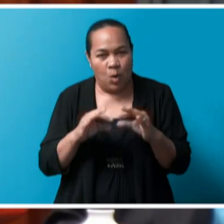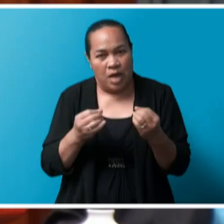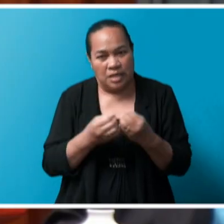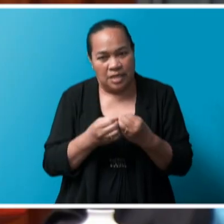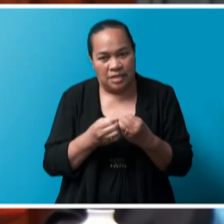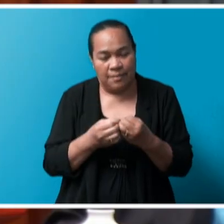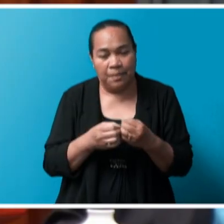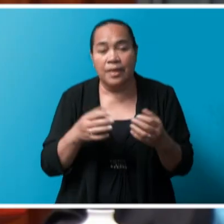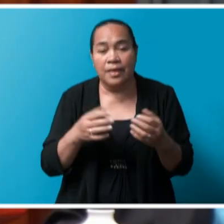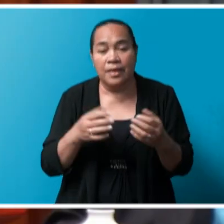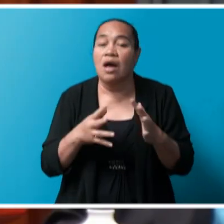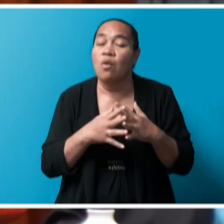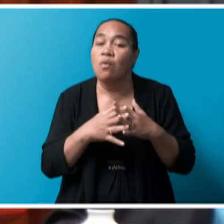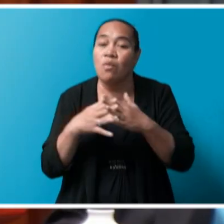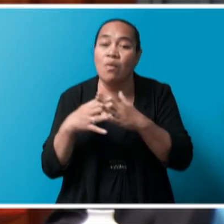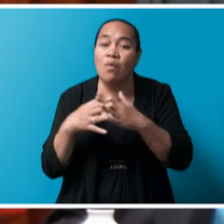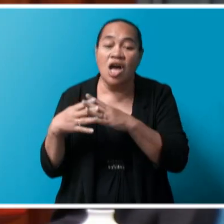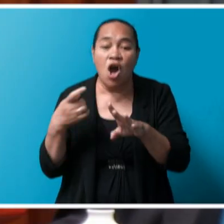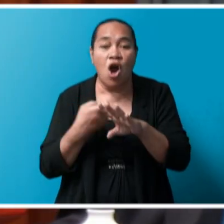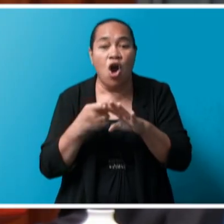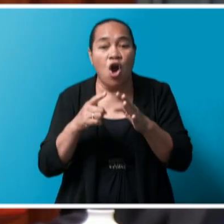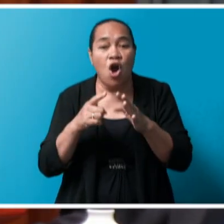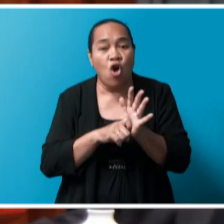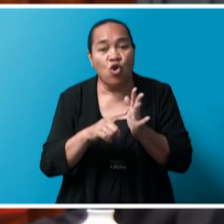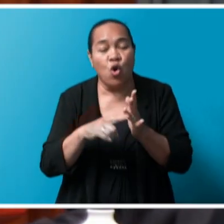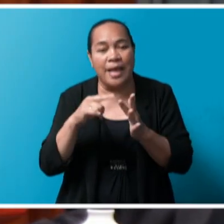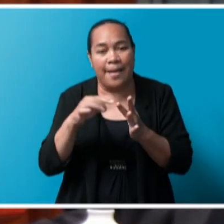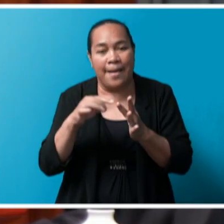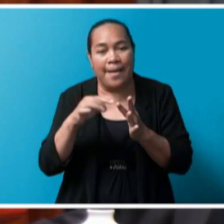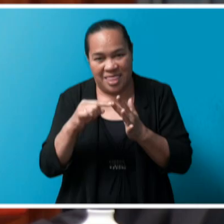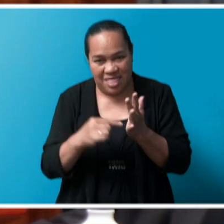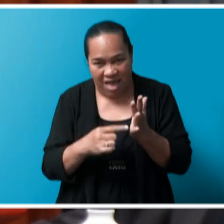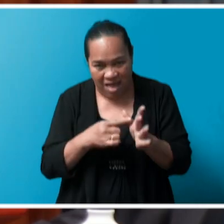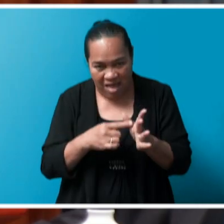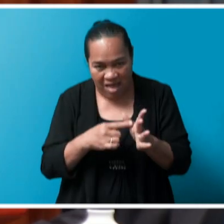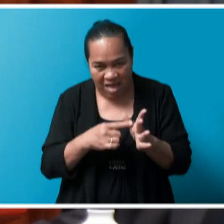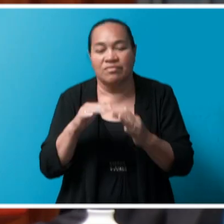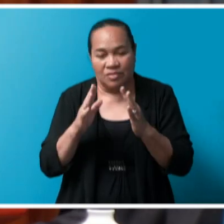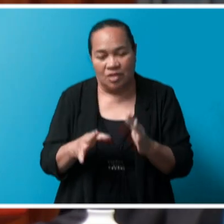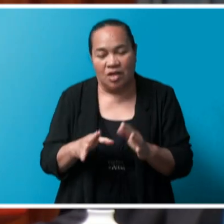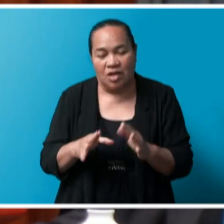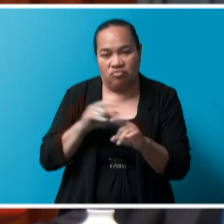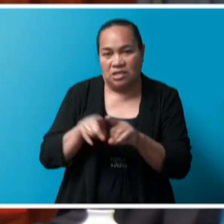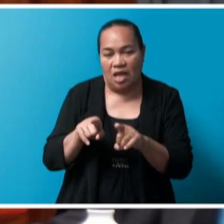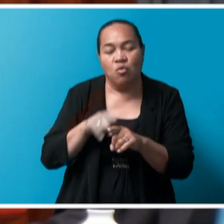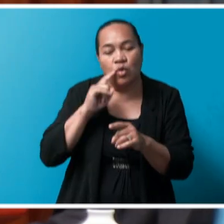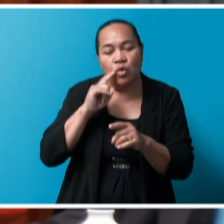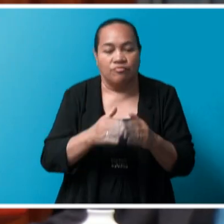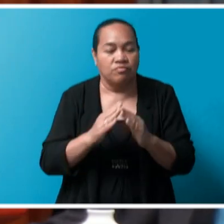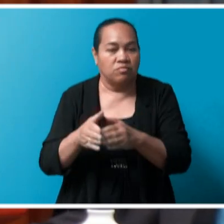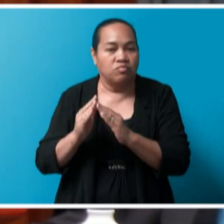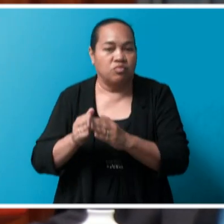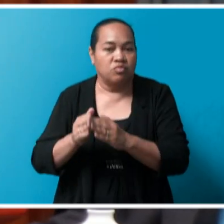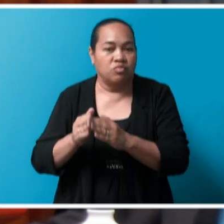Peter Model Town Extension. Mr. Speaker, sir, since taking office, the government has undertaken one of the